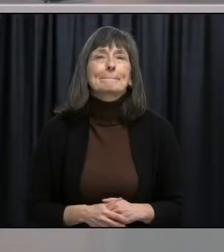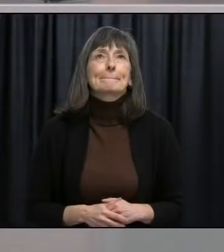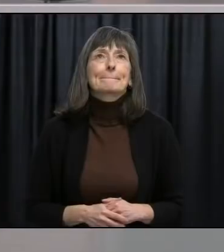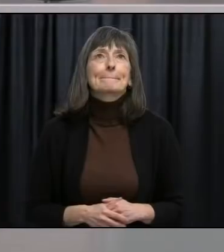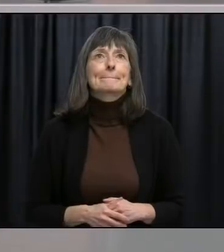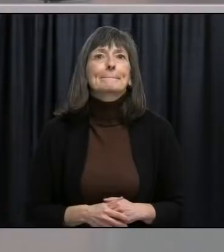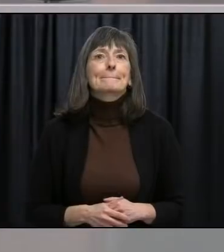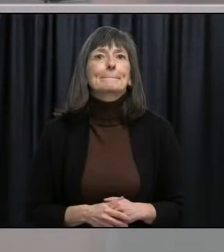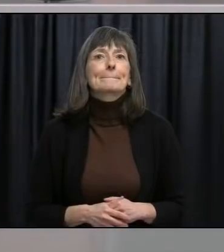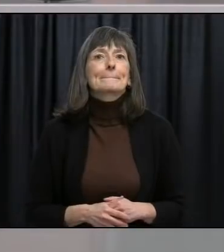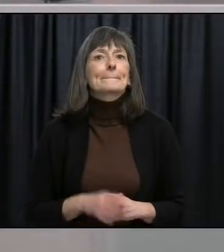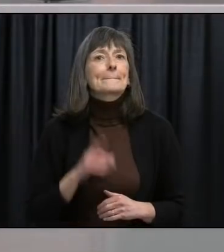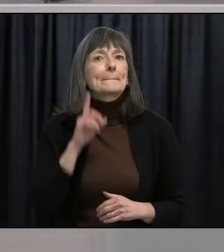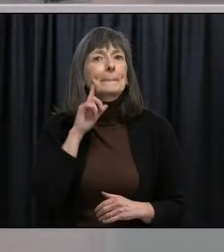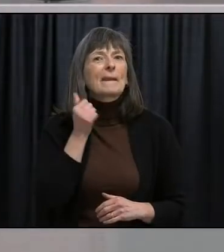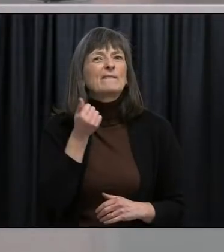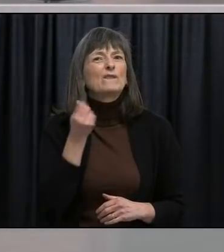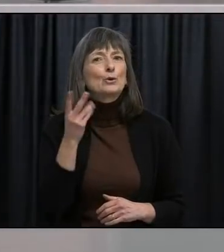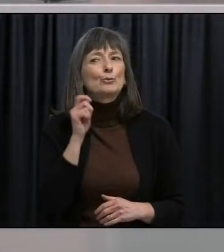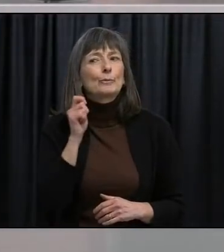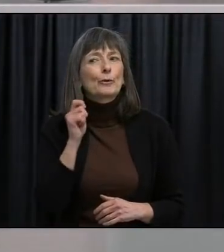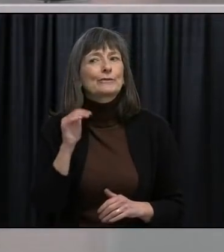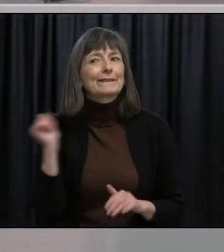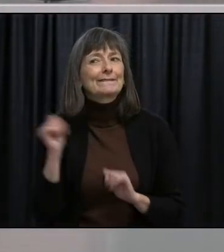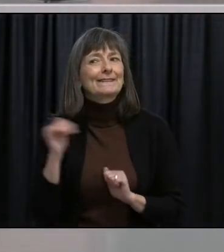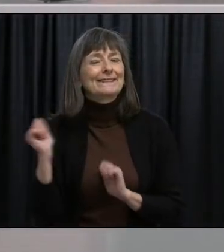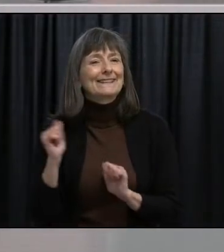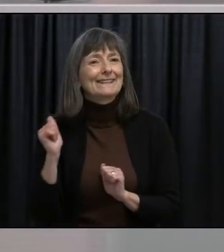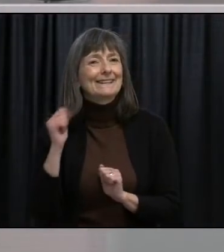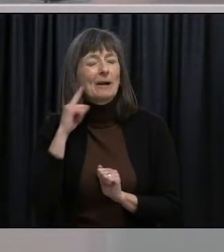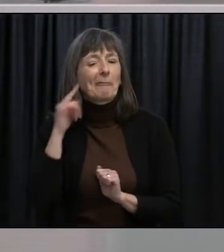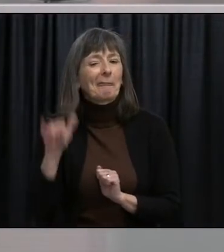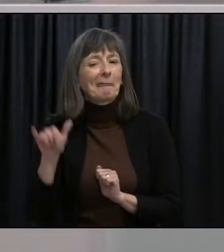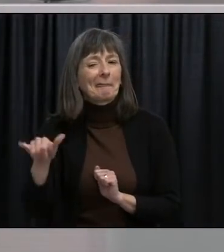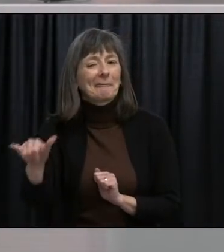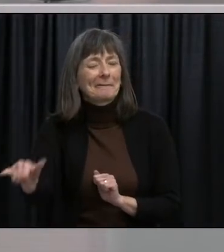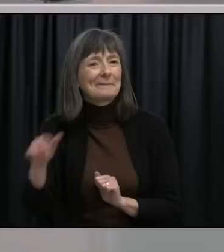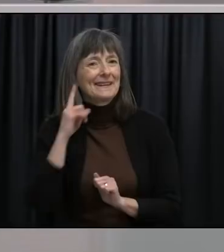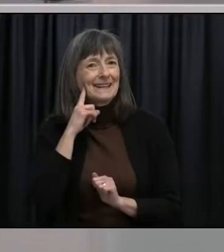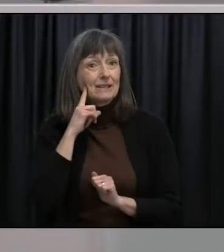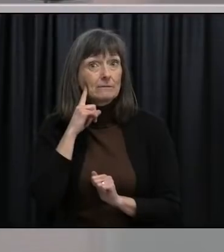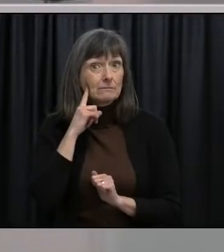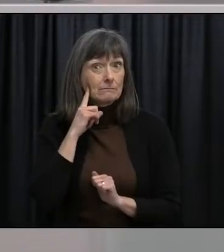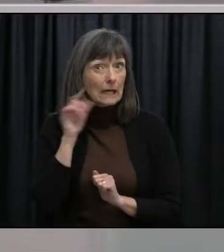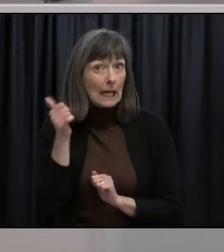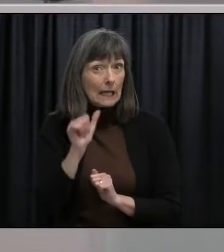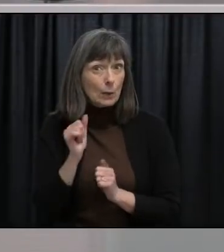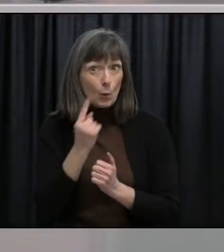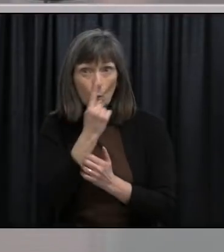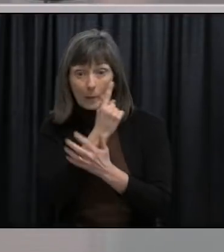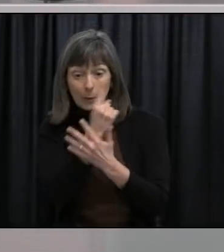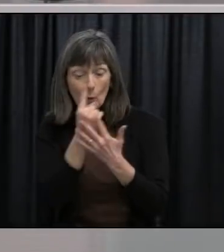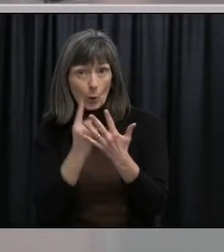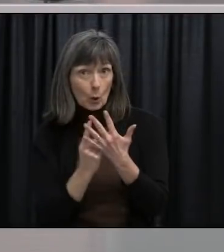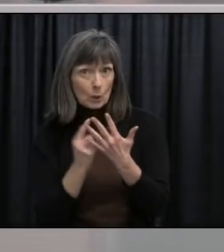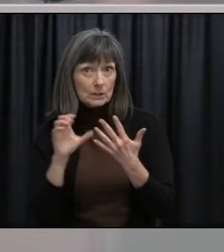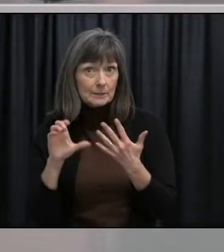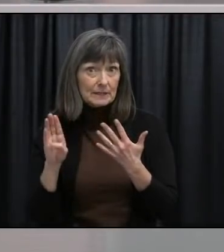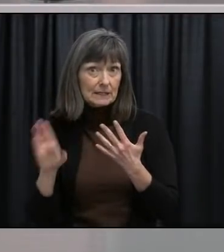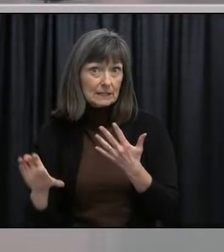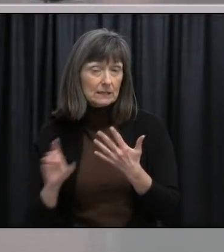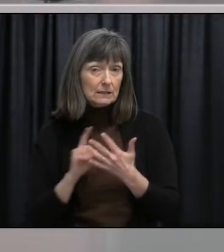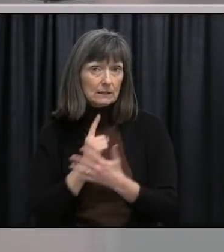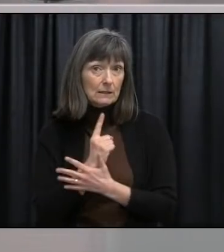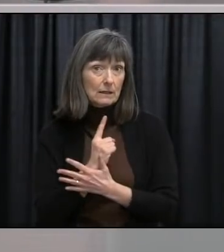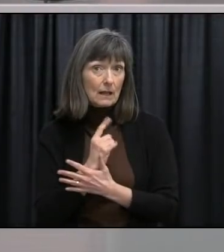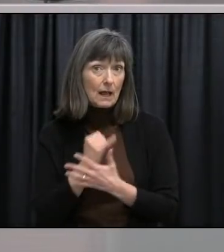It sounds like we had a few reporters leave the call, but I'll quickly go back through each reporter to see if you have one final question. Peter Cowan with CBC, do you have a final